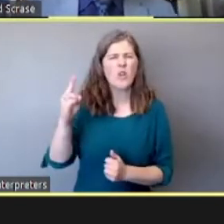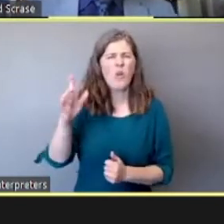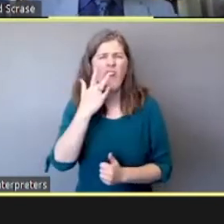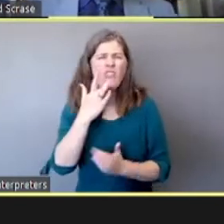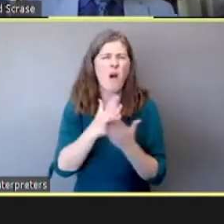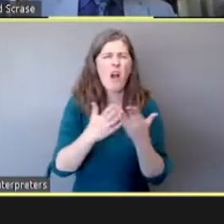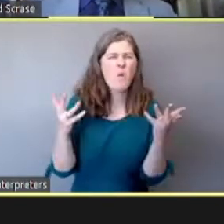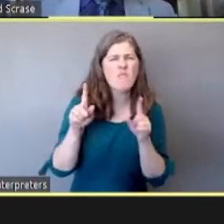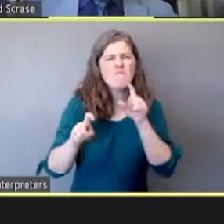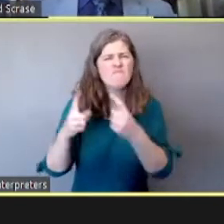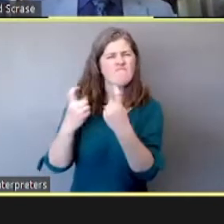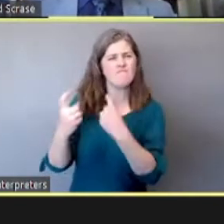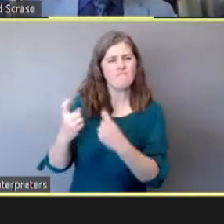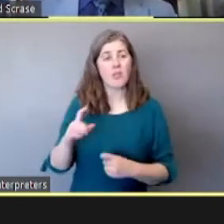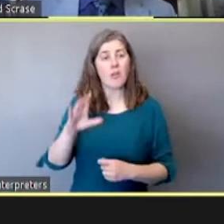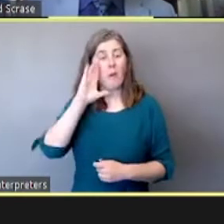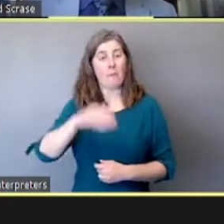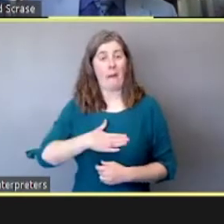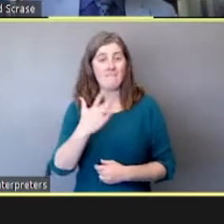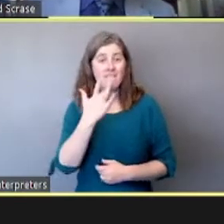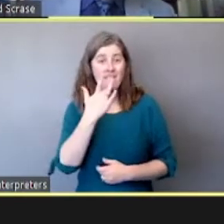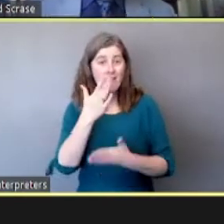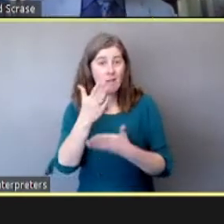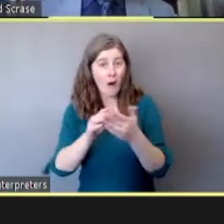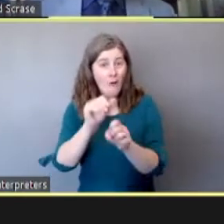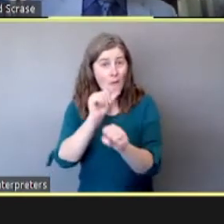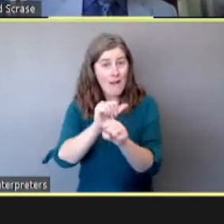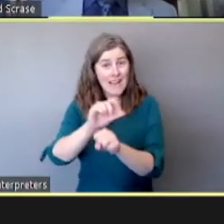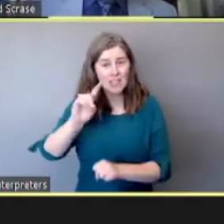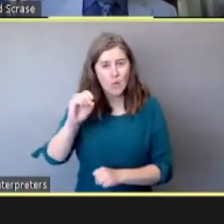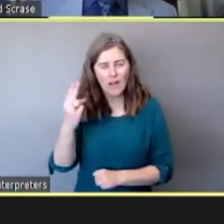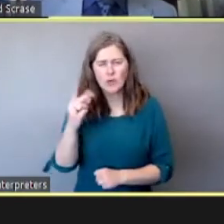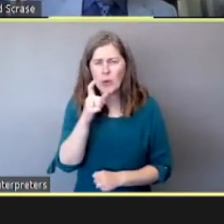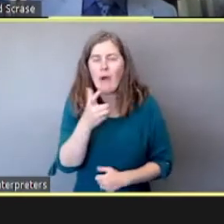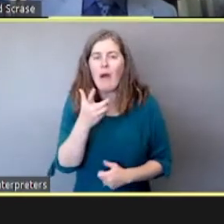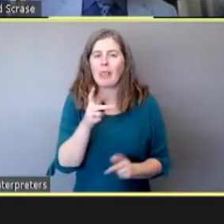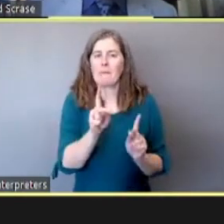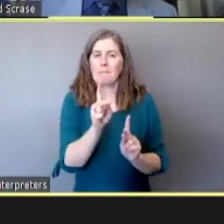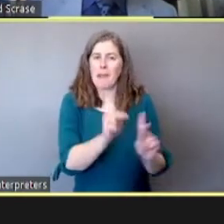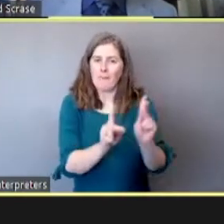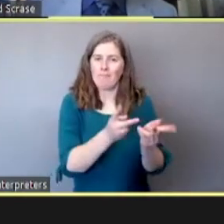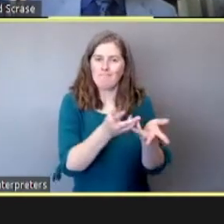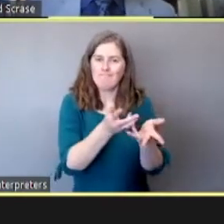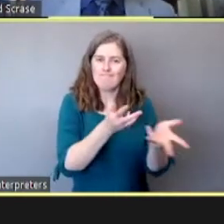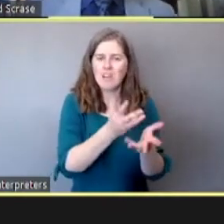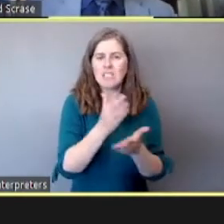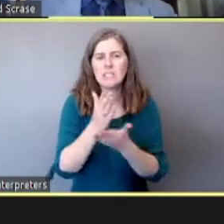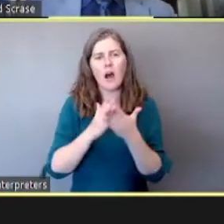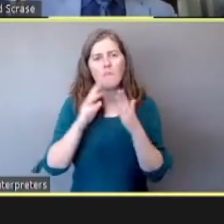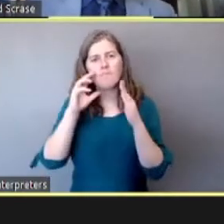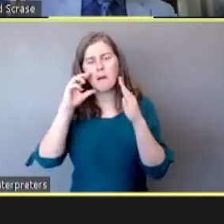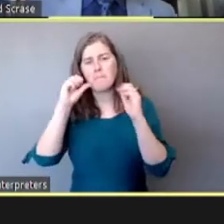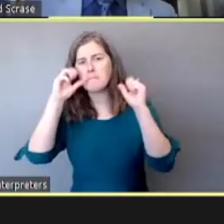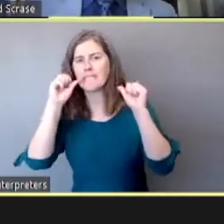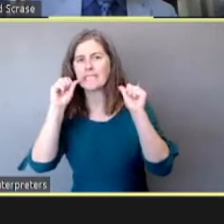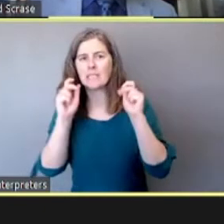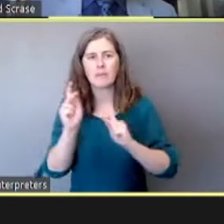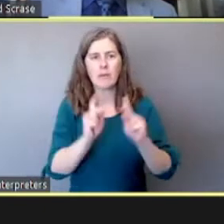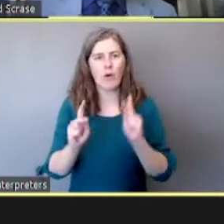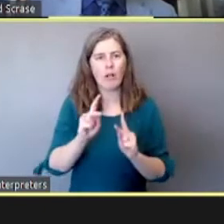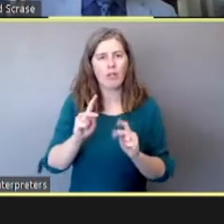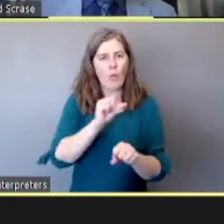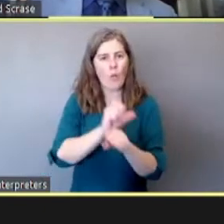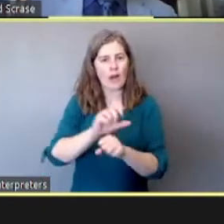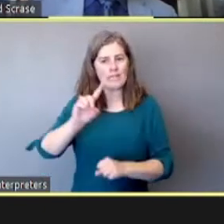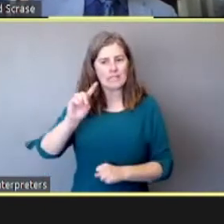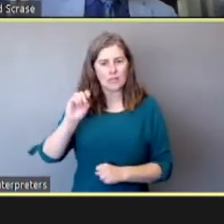part? And actually my favorite part of working at DOH is the people that I get to work with. We have some amazing people at DOH,